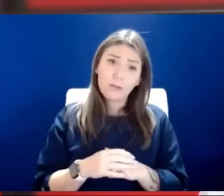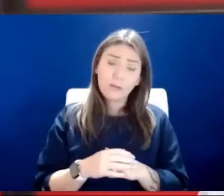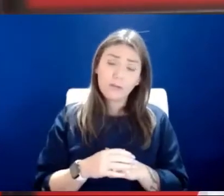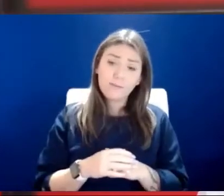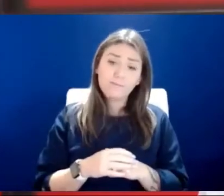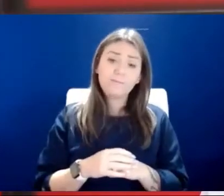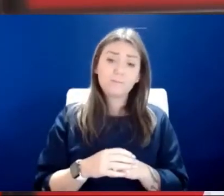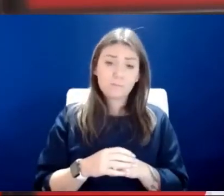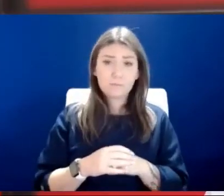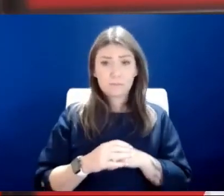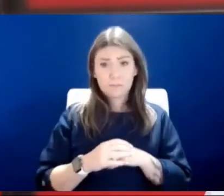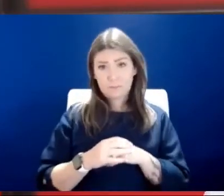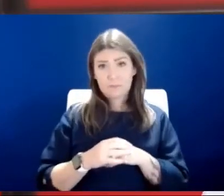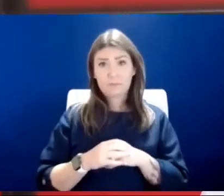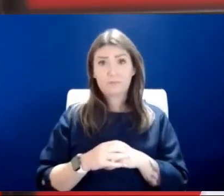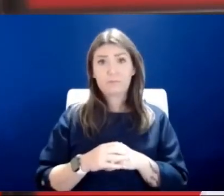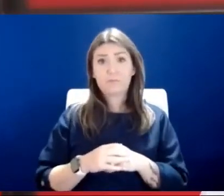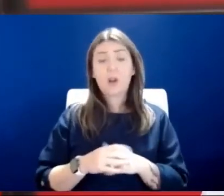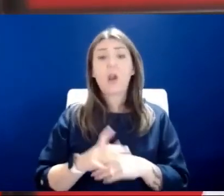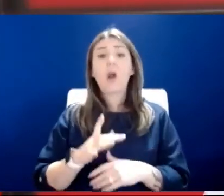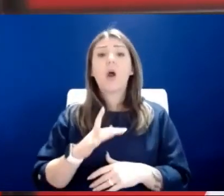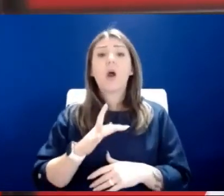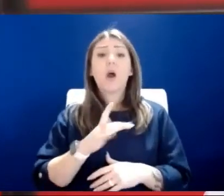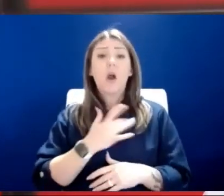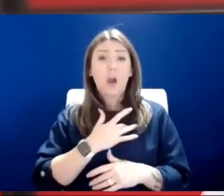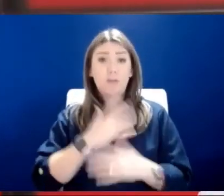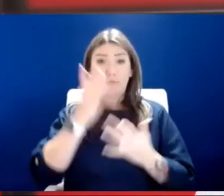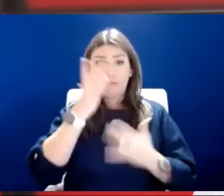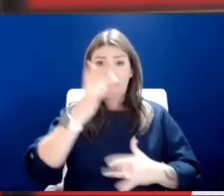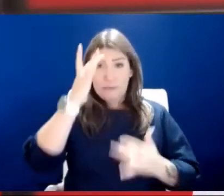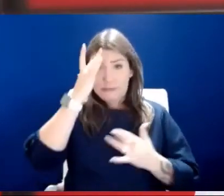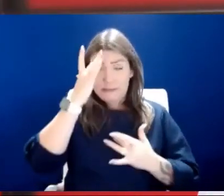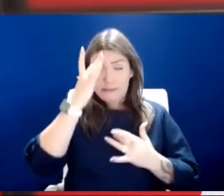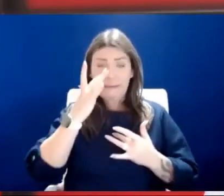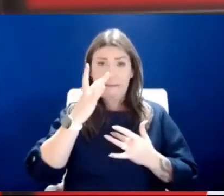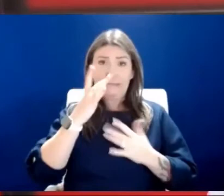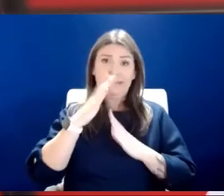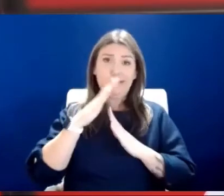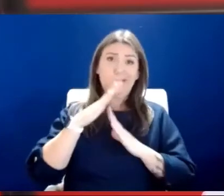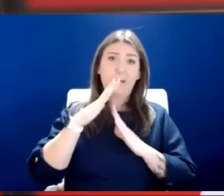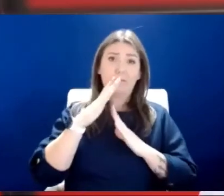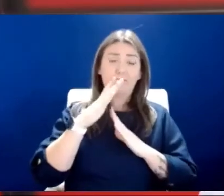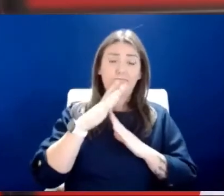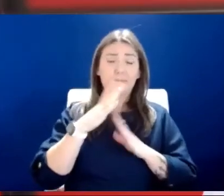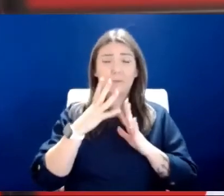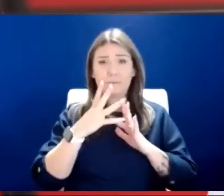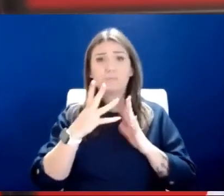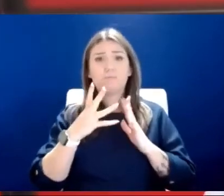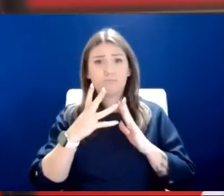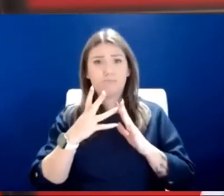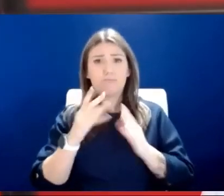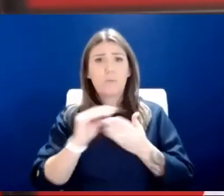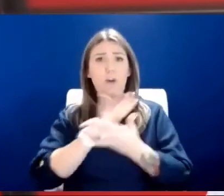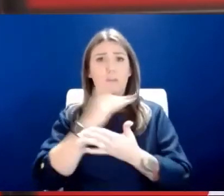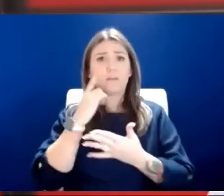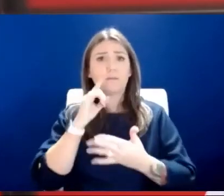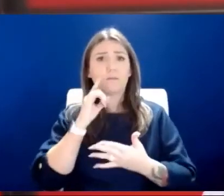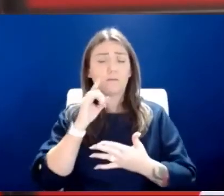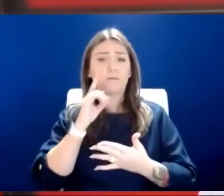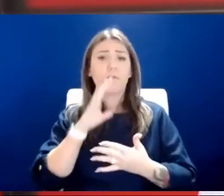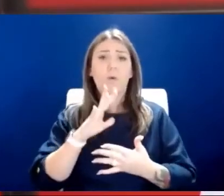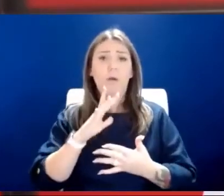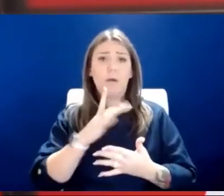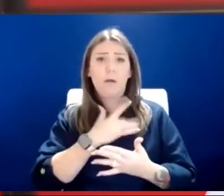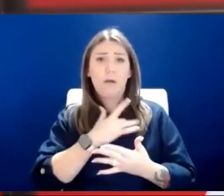Coronary artery disease is still the number one cause for cardiac condition. So high blood pressure, coronary artery disease, and